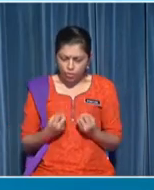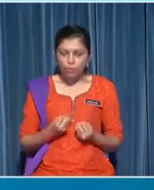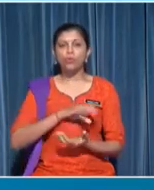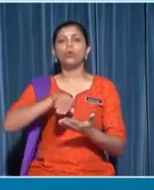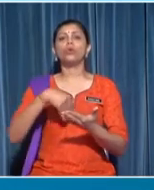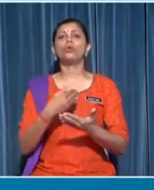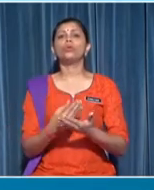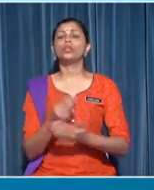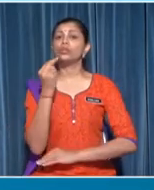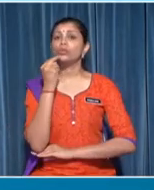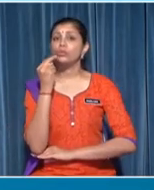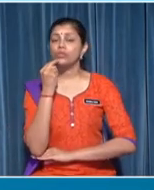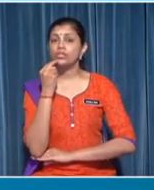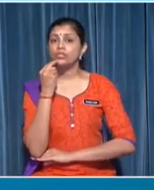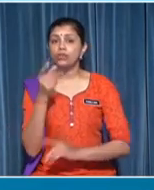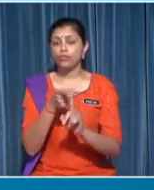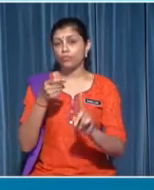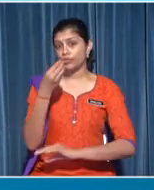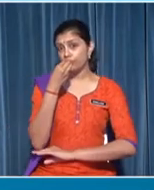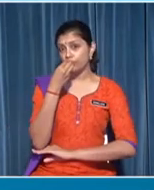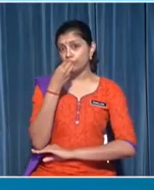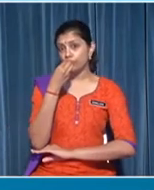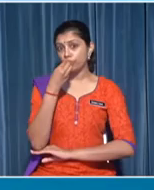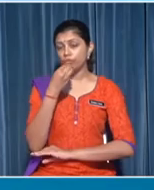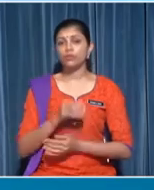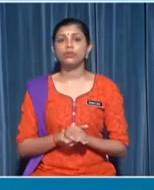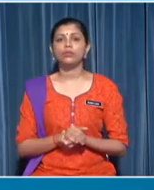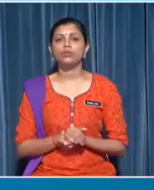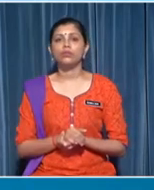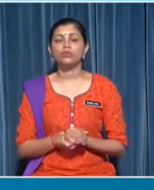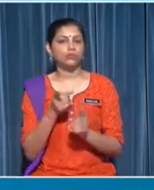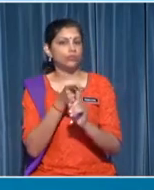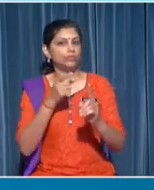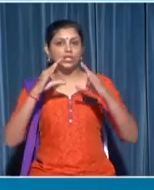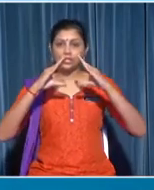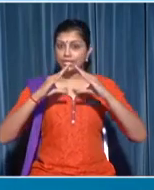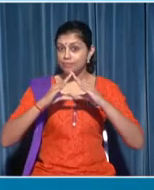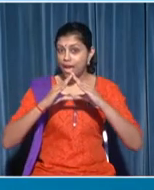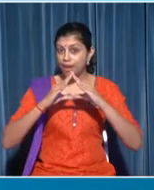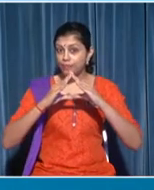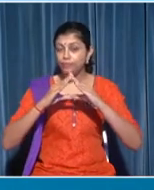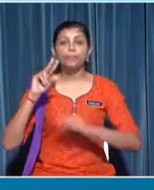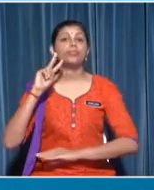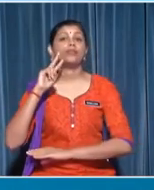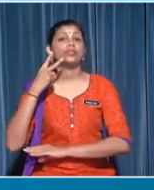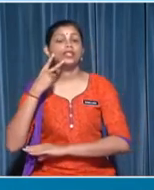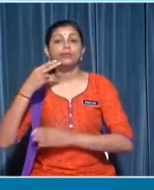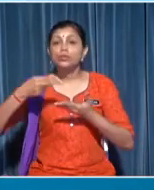nutrients from the food that we eat? From the nasi lemak, vegetable